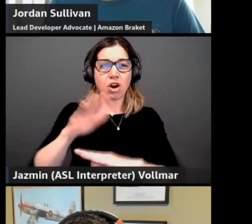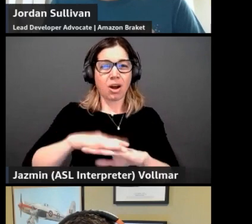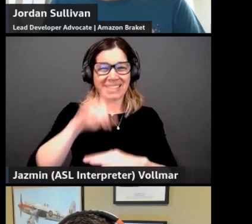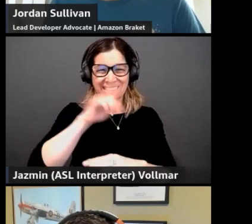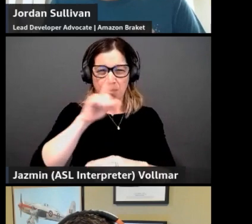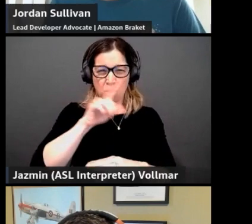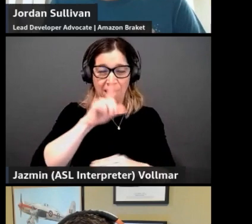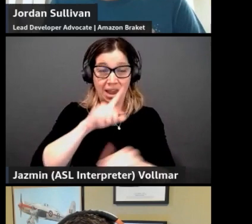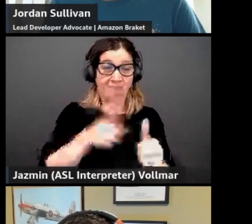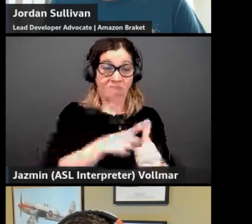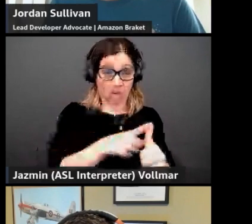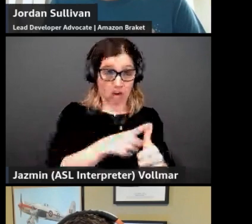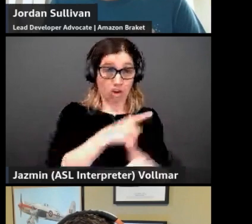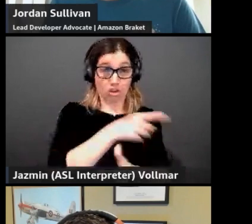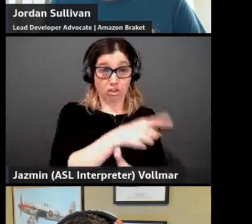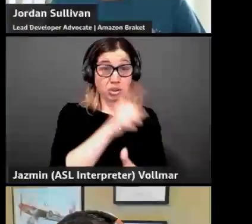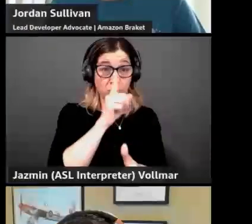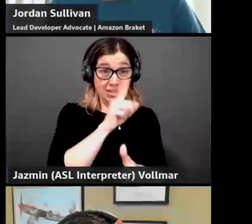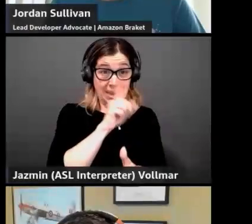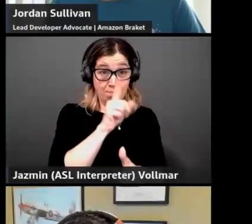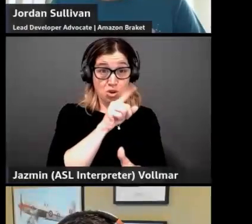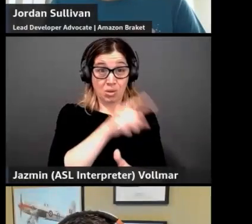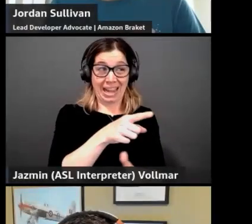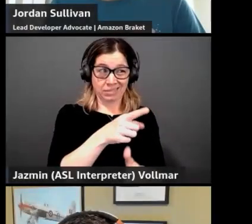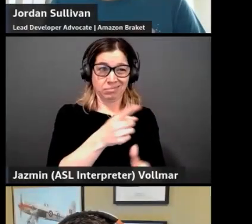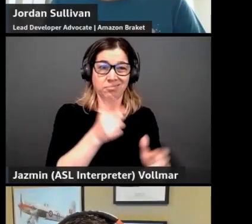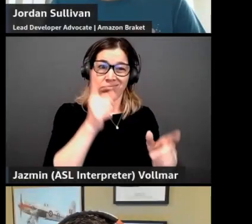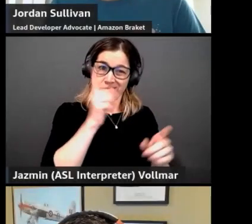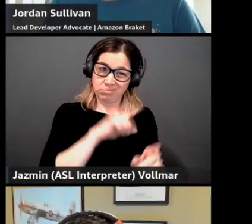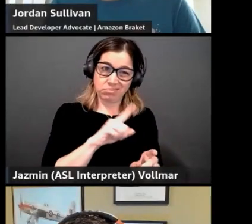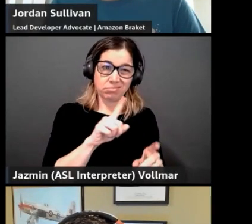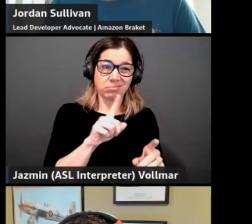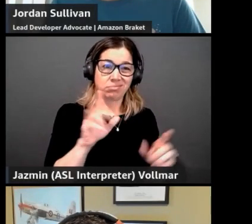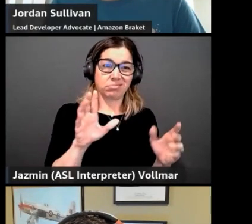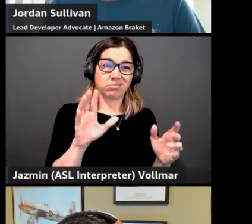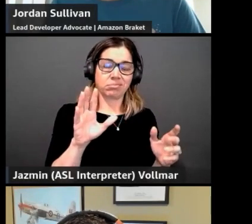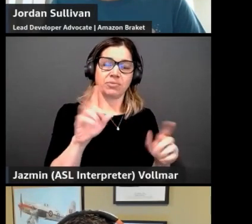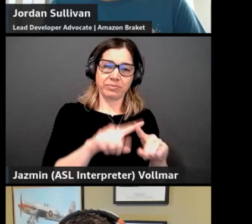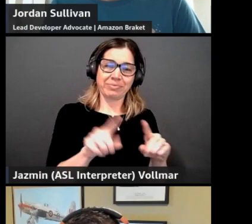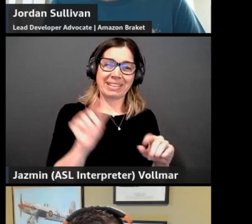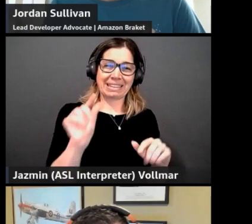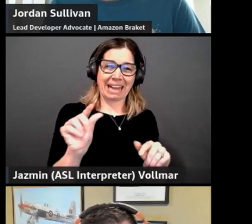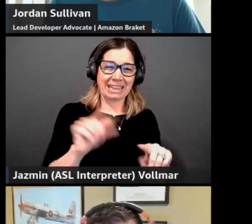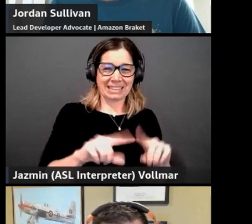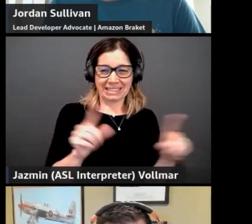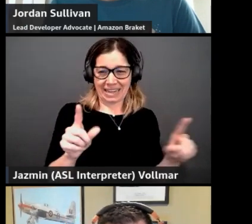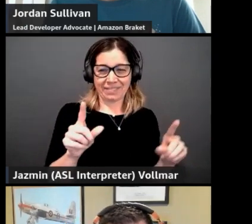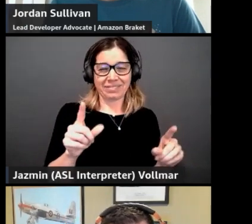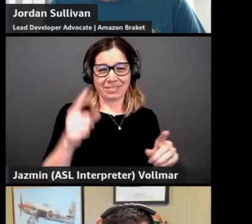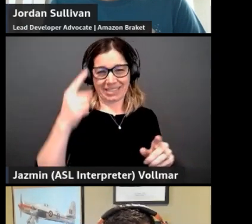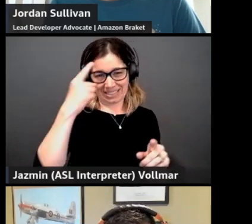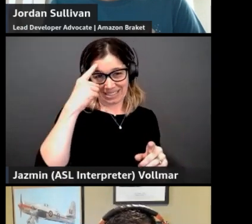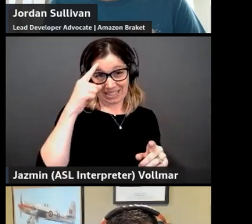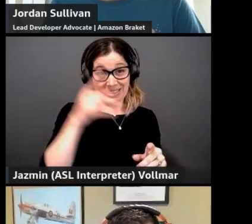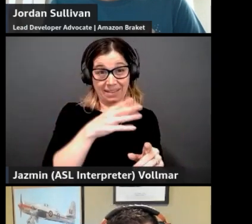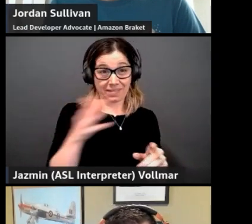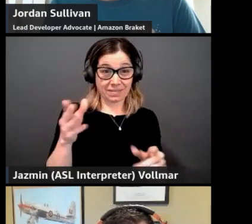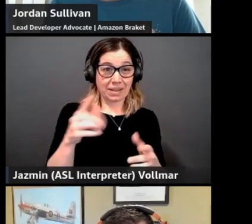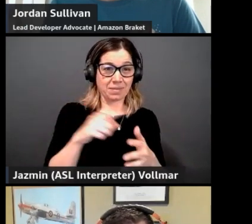that simulator is, again, simulation, but slightly different. It takes into account, for example, the finite shots of the